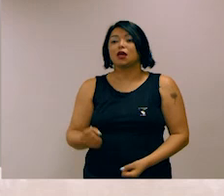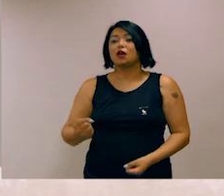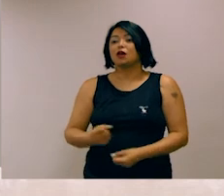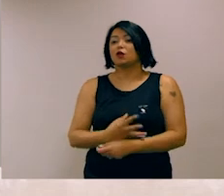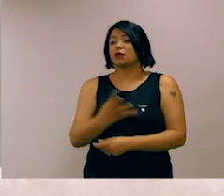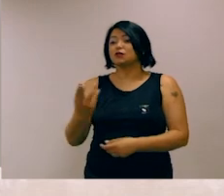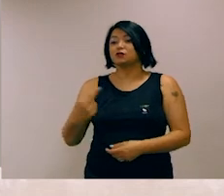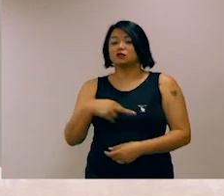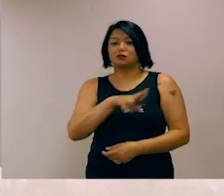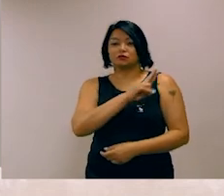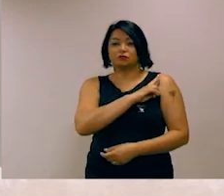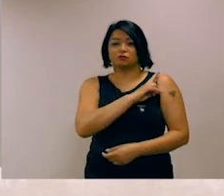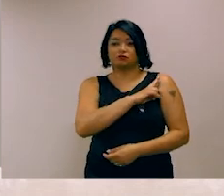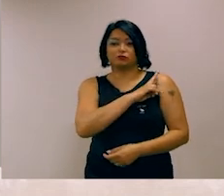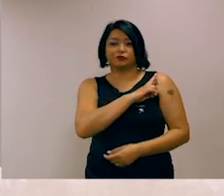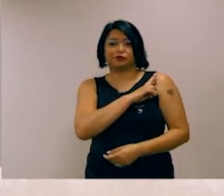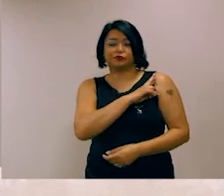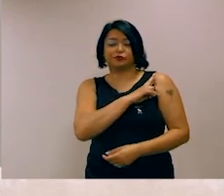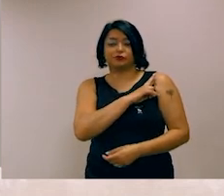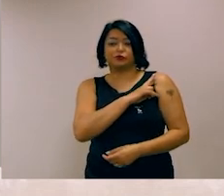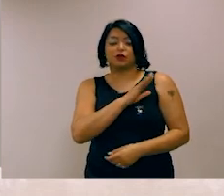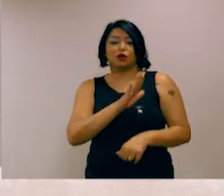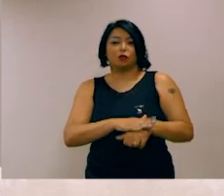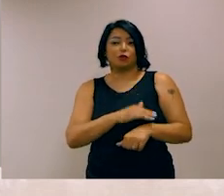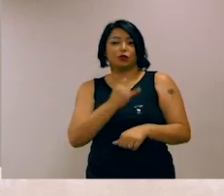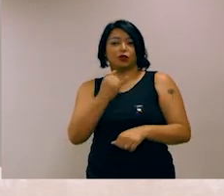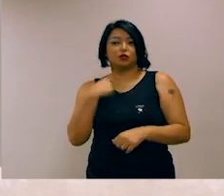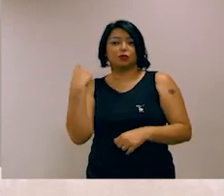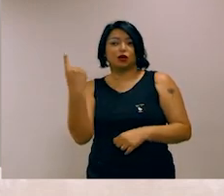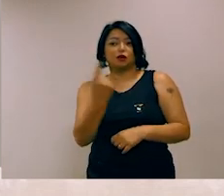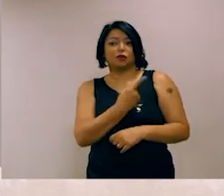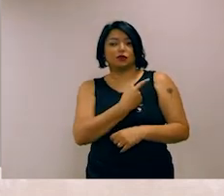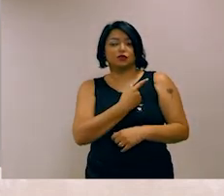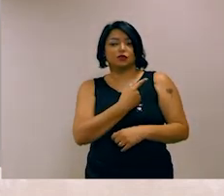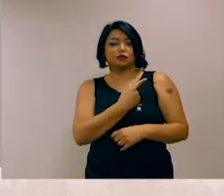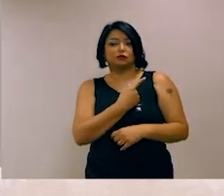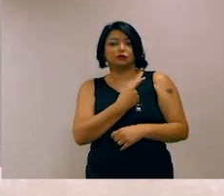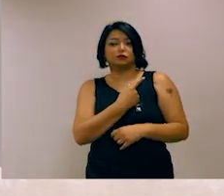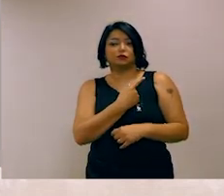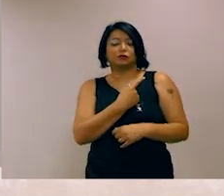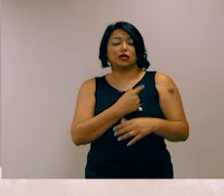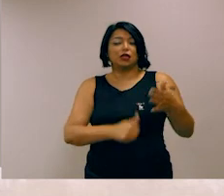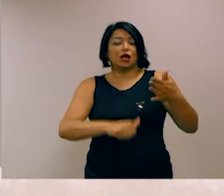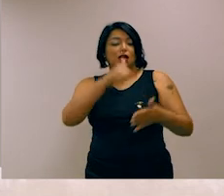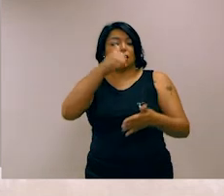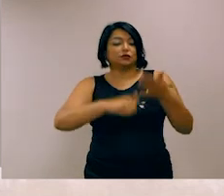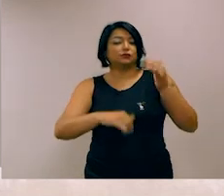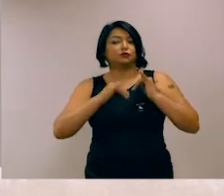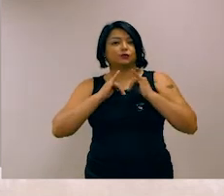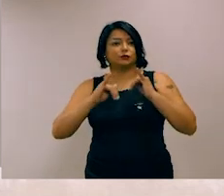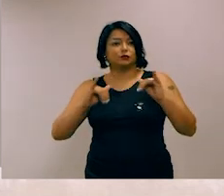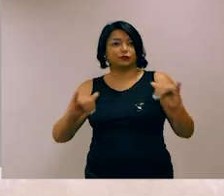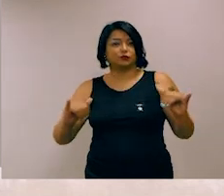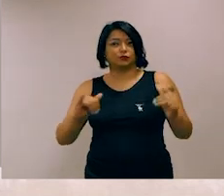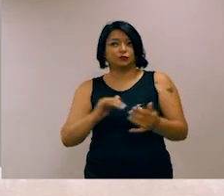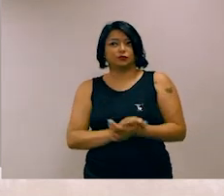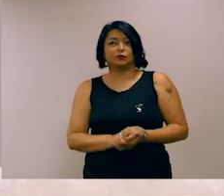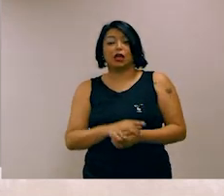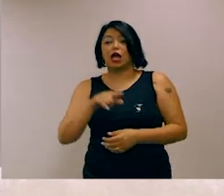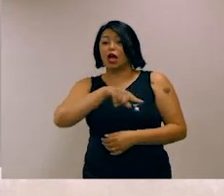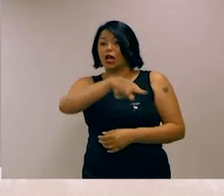So what are we interested in now? And they are very important for us when it comes to the data